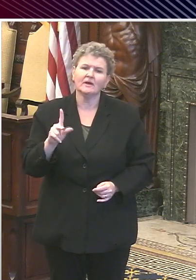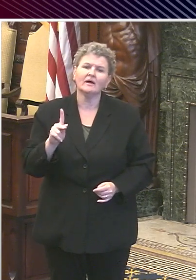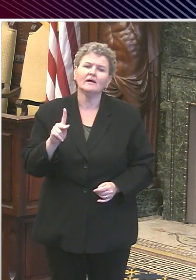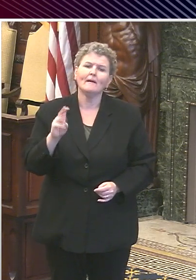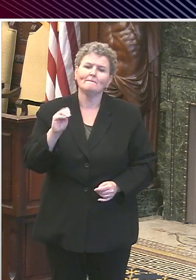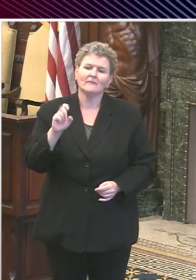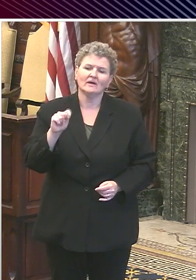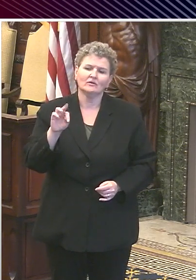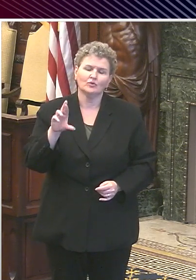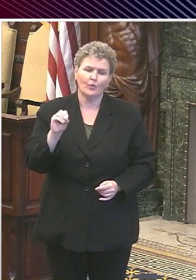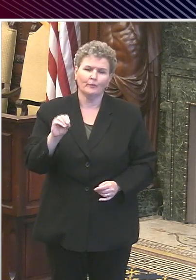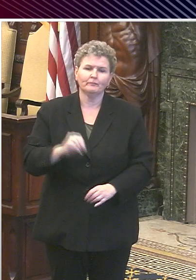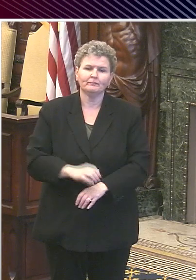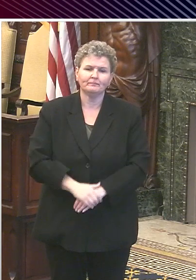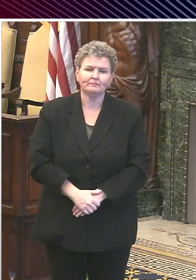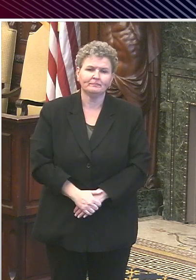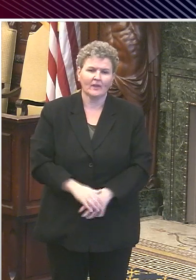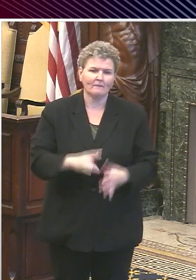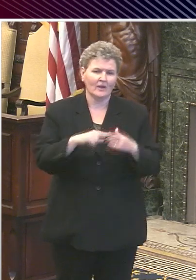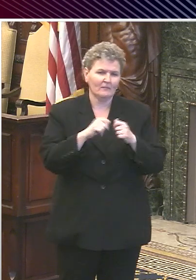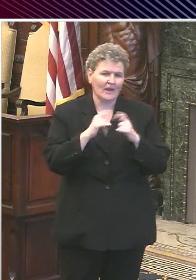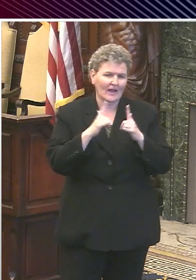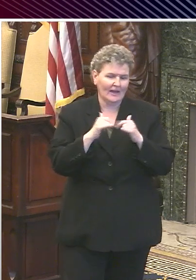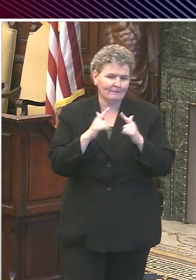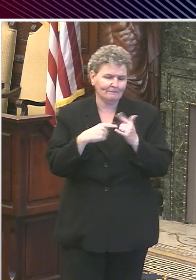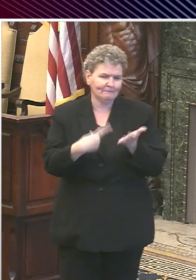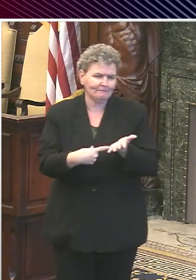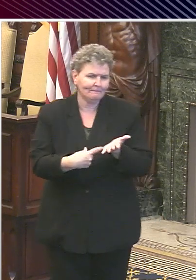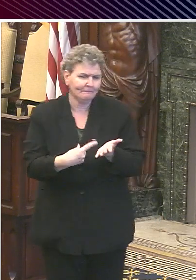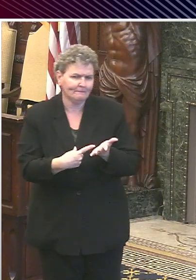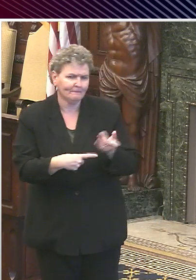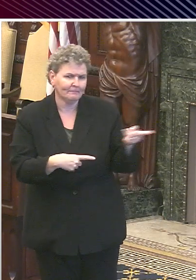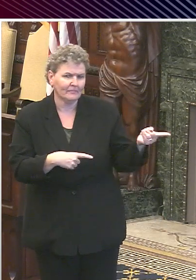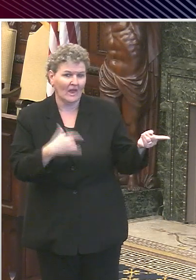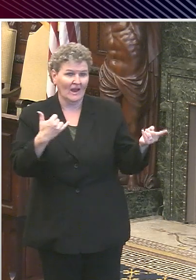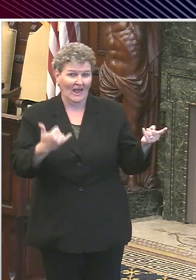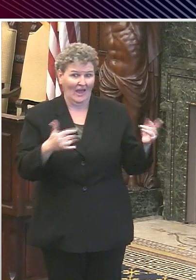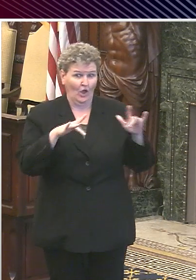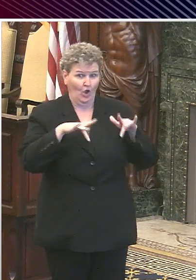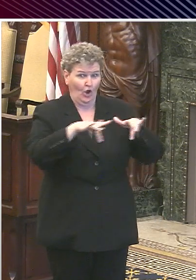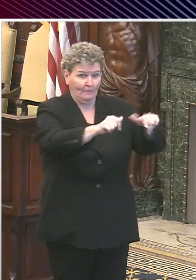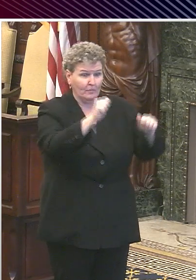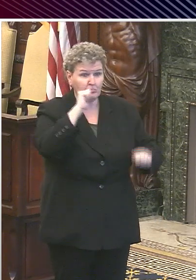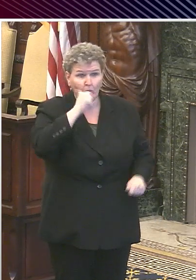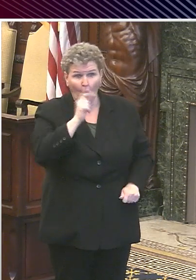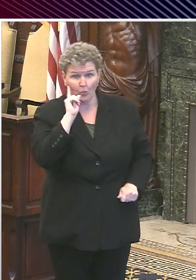also about the encampment. So will those campsites be cleared sometime tomorrow?